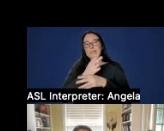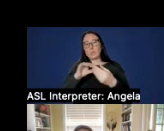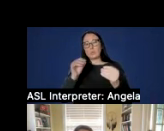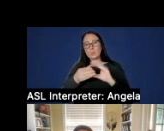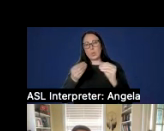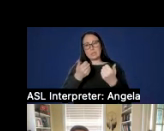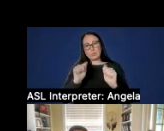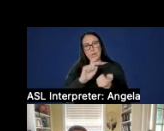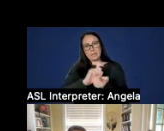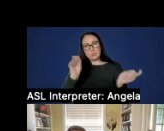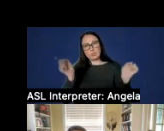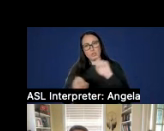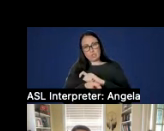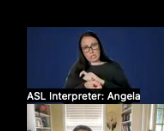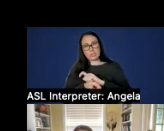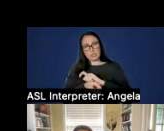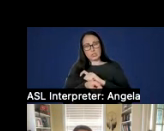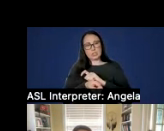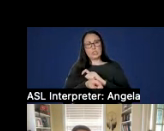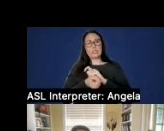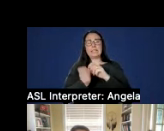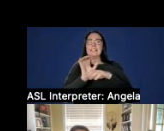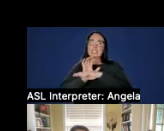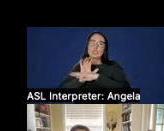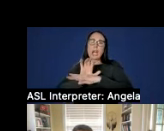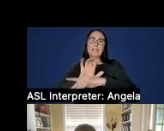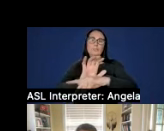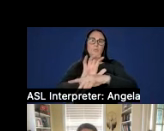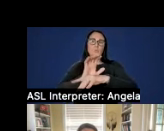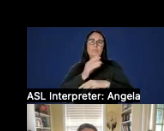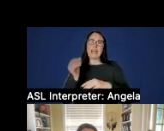Advocacy is grassroots, it's intersectional, and it includes